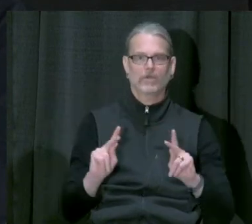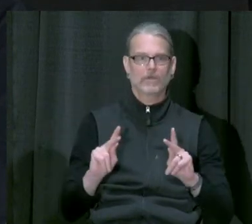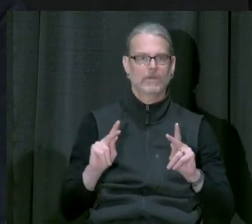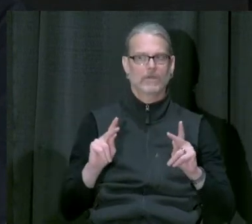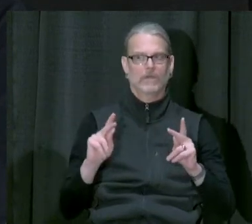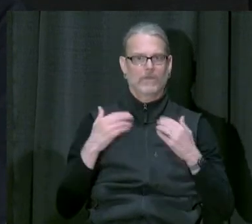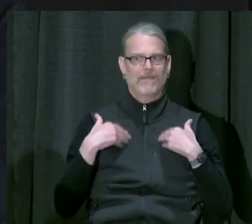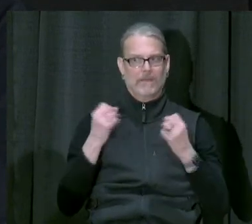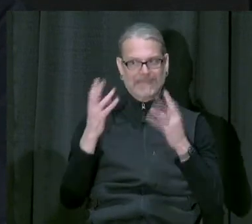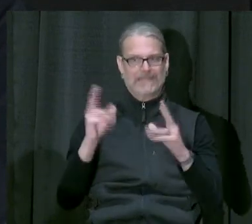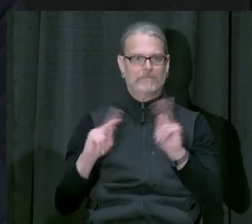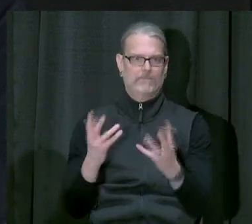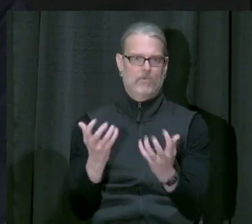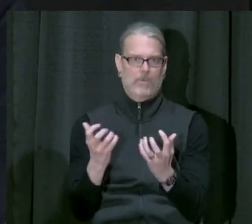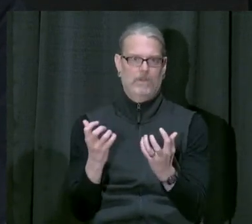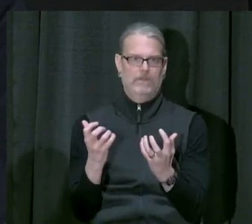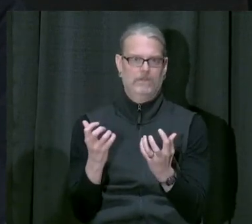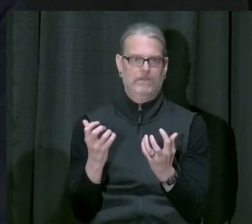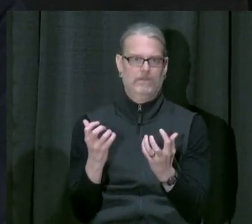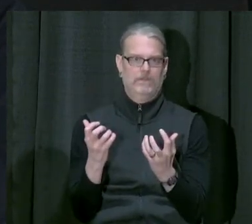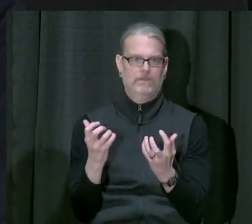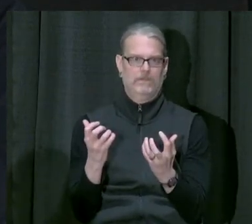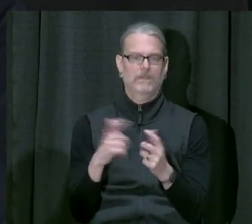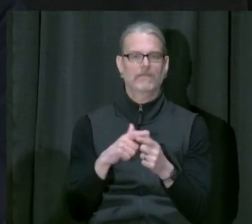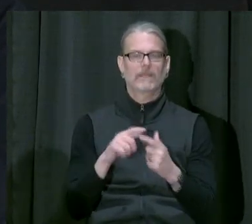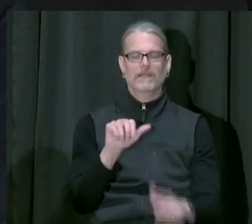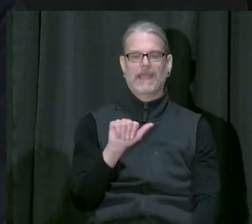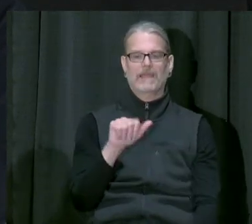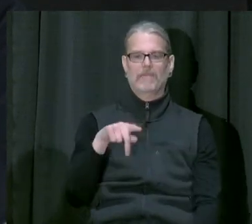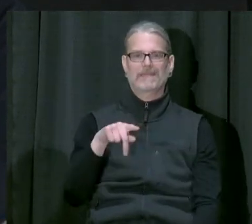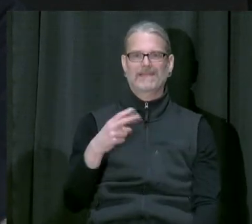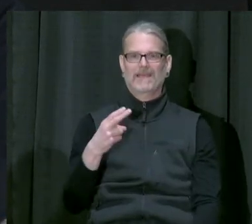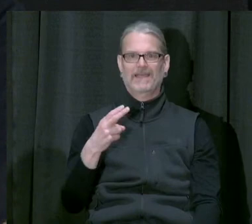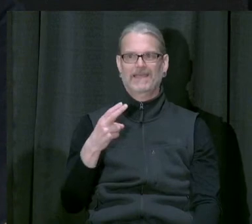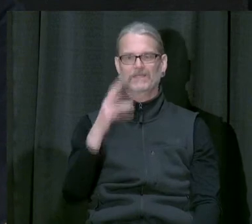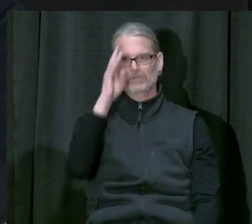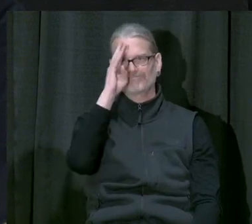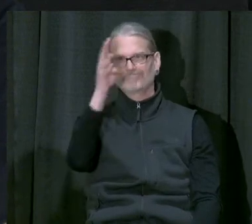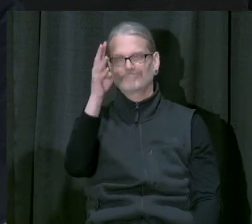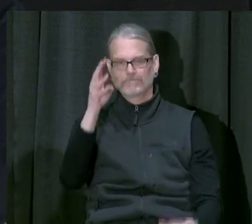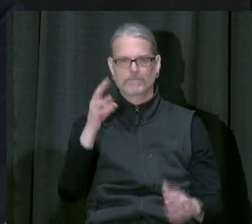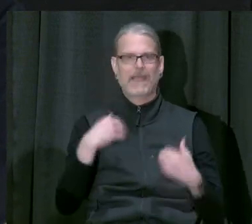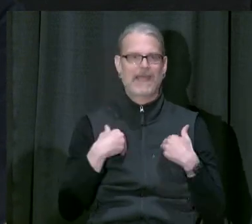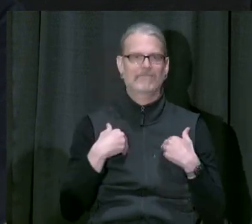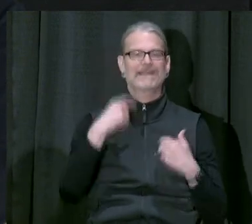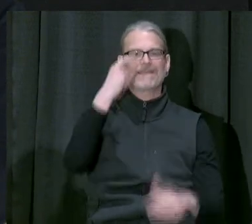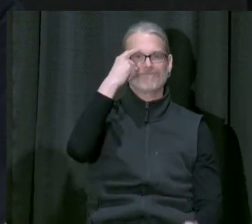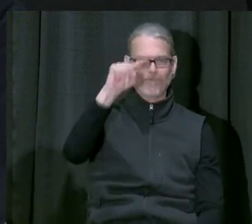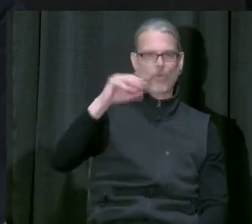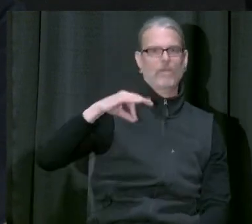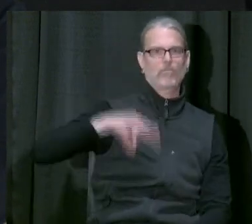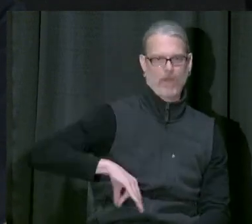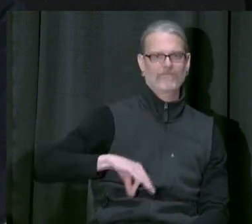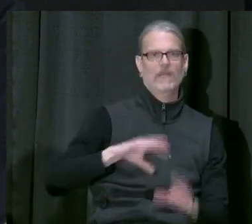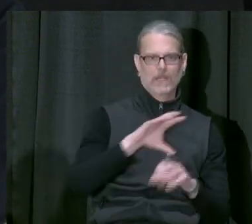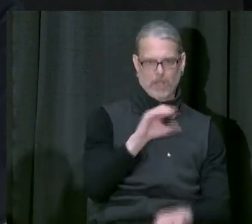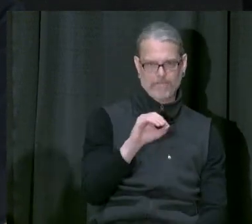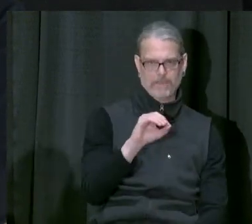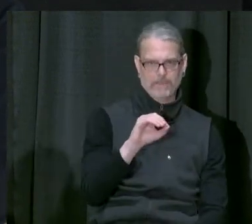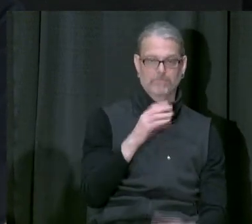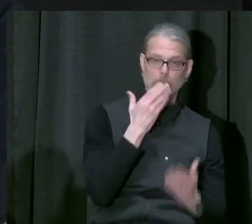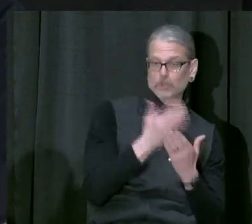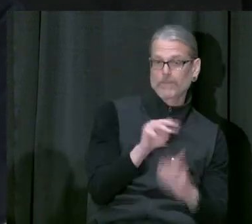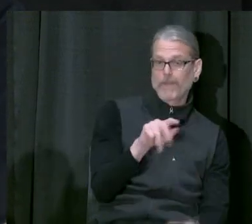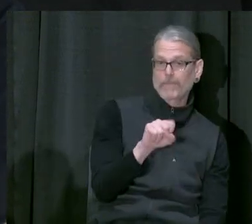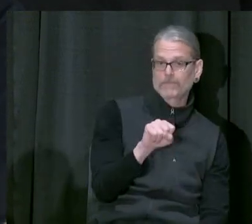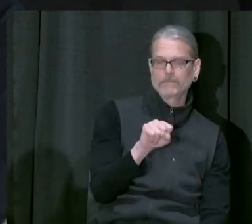situation. And so that's when APH came up with the idea of spinning off a for-profit company, Good Maps, to do